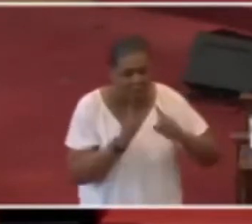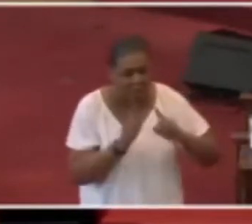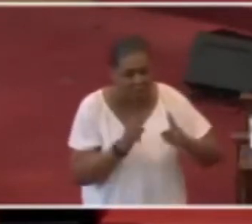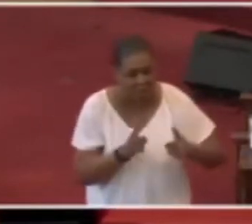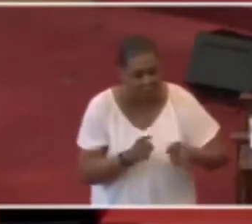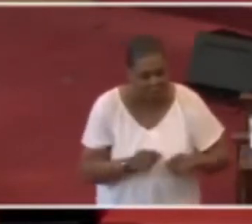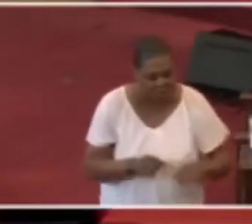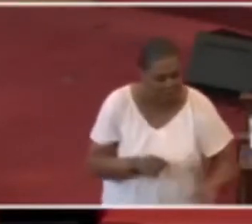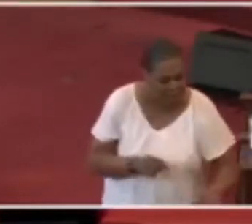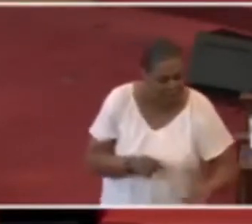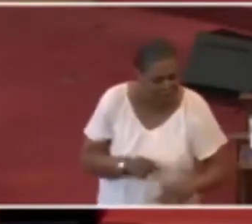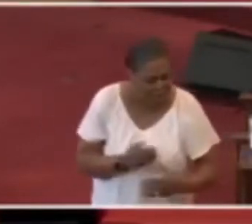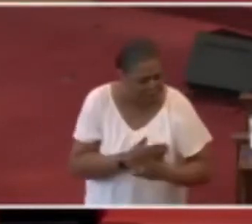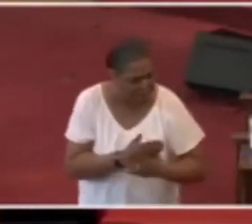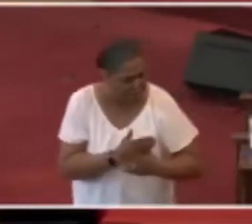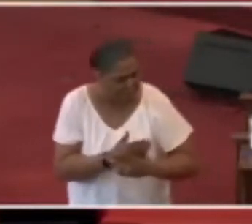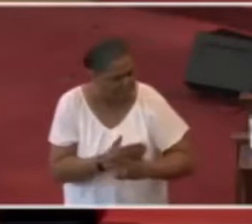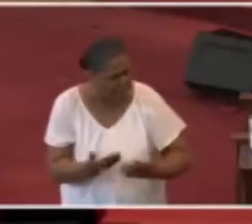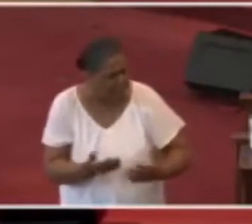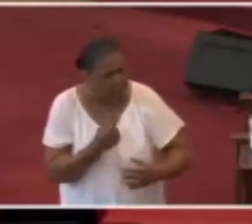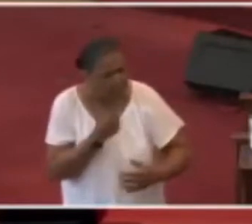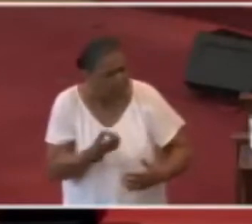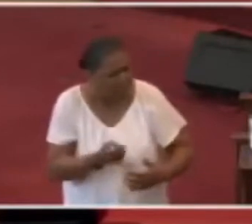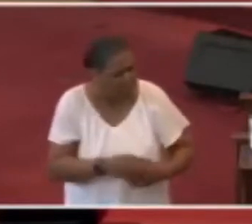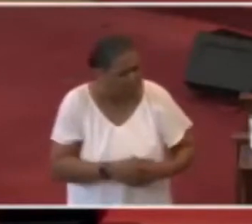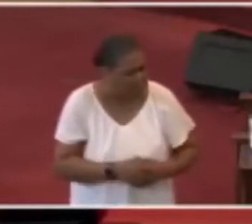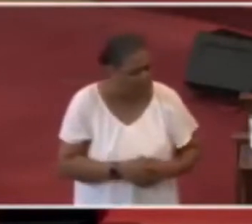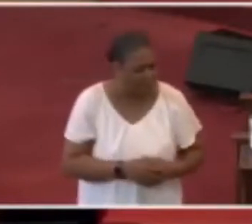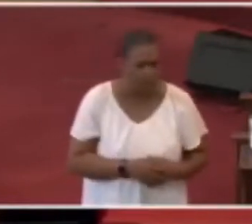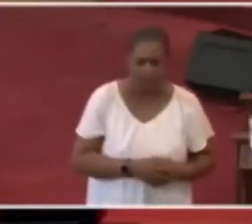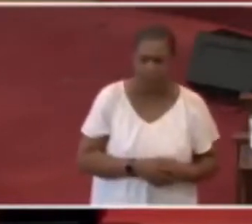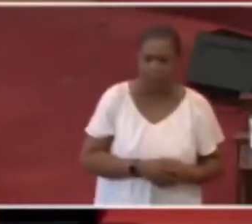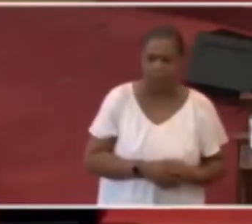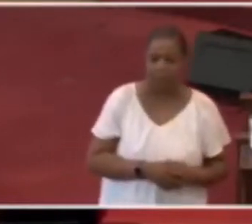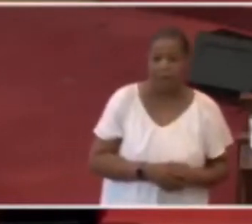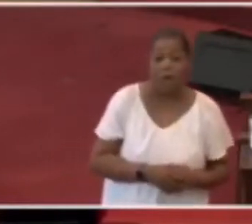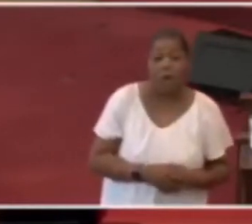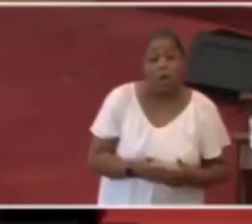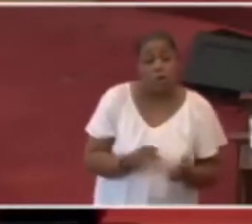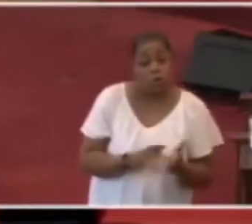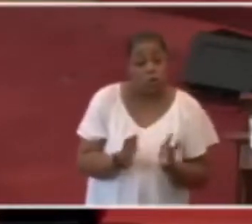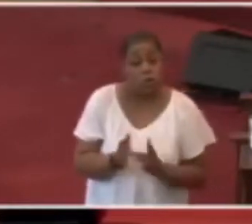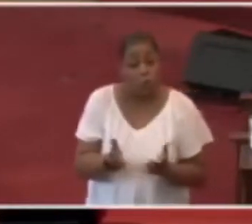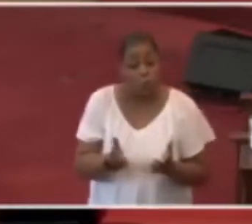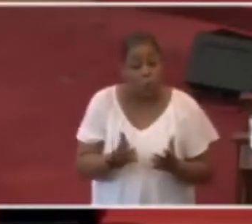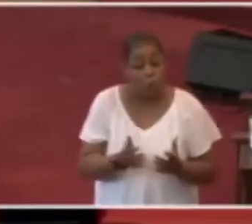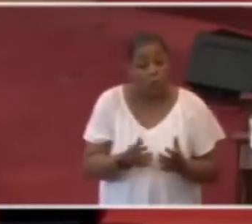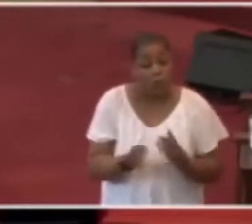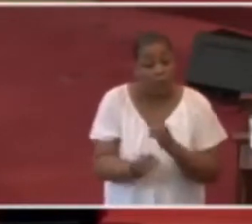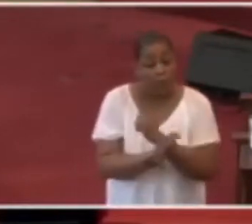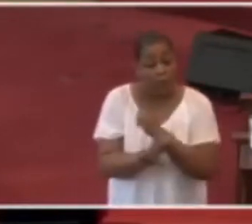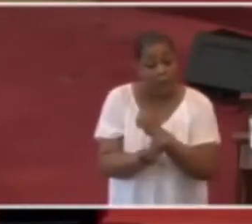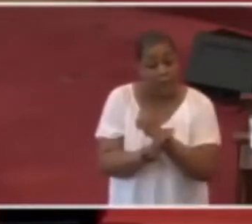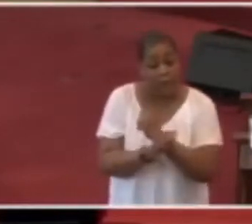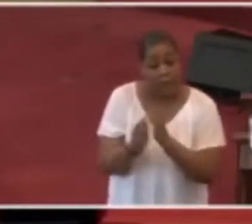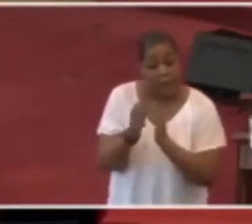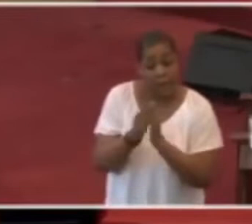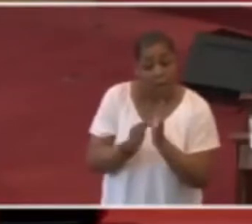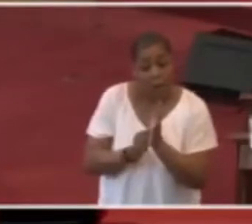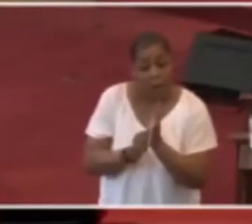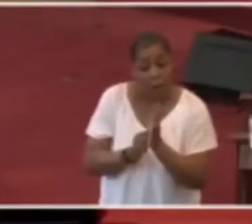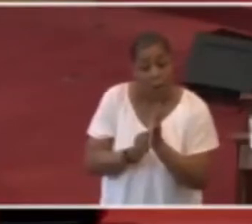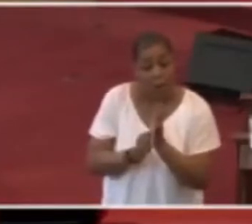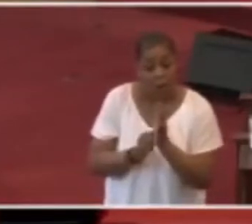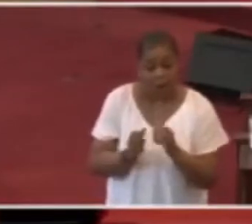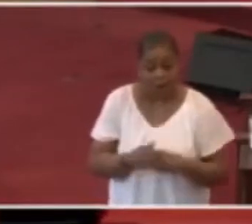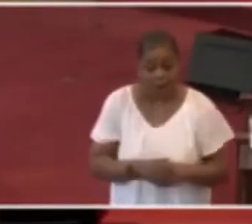pushing Jesus for an answer. Teacher, what do you say? And Jesus says, as a way of protecting the law, of sparing the woman, of exposing